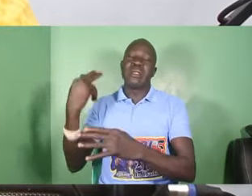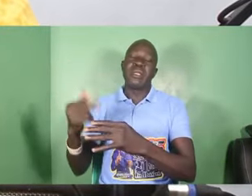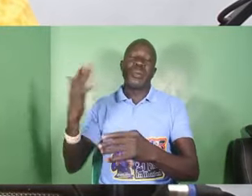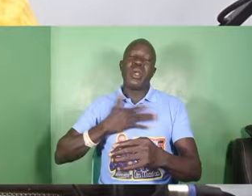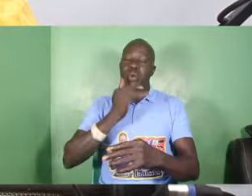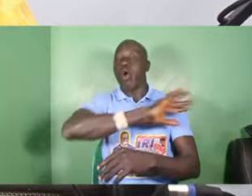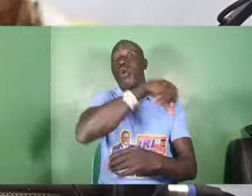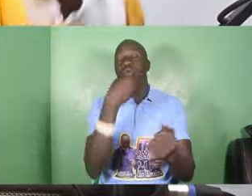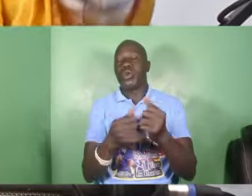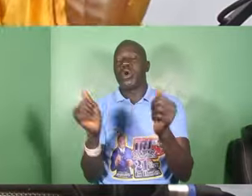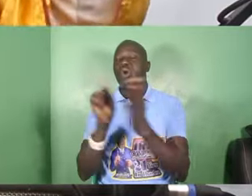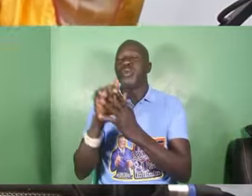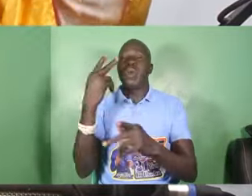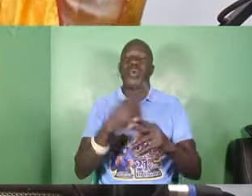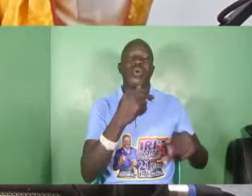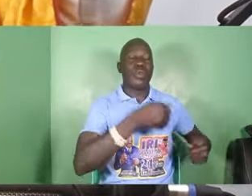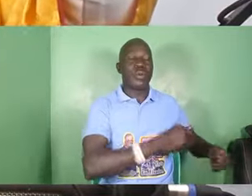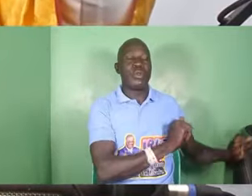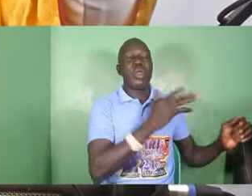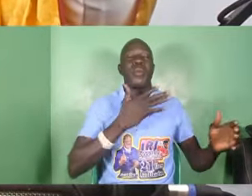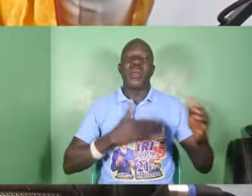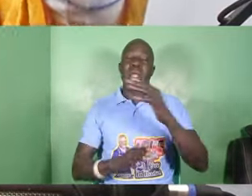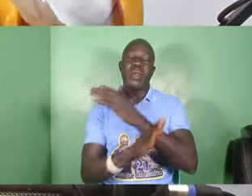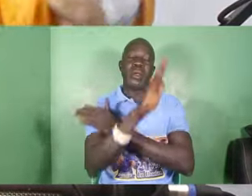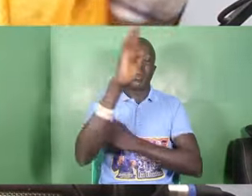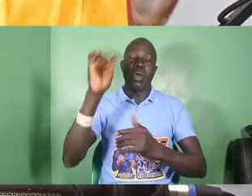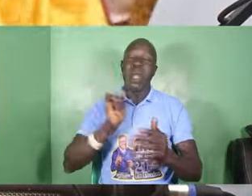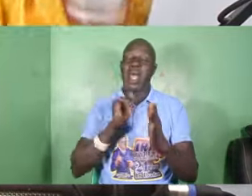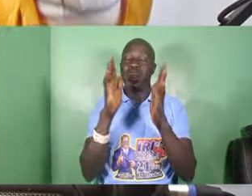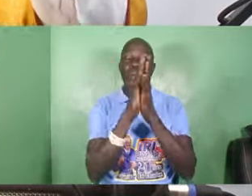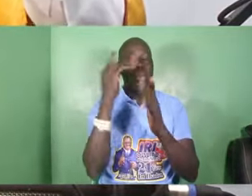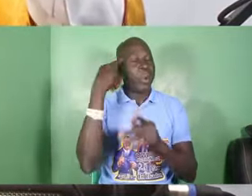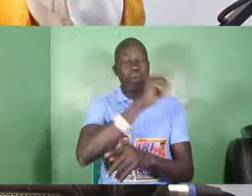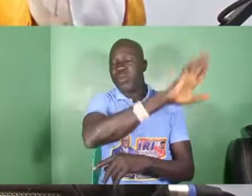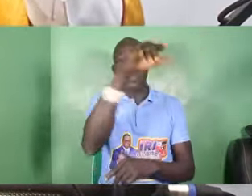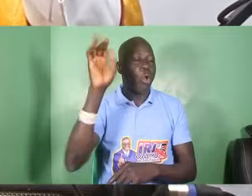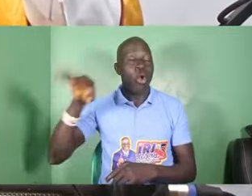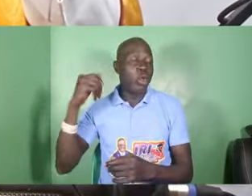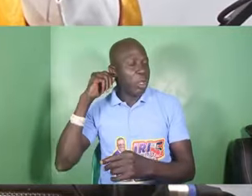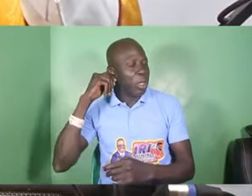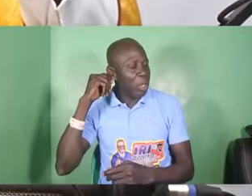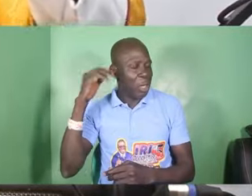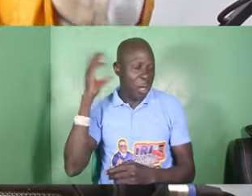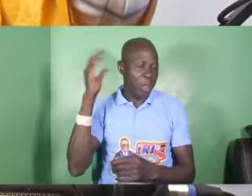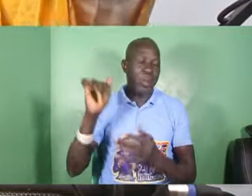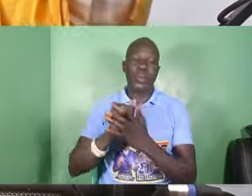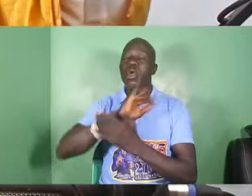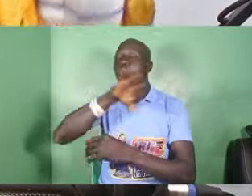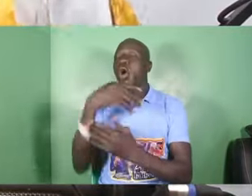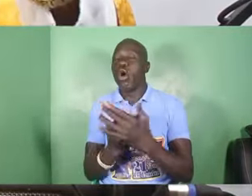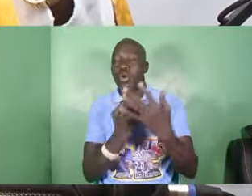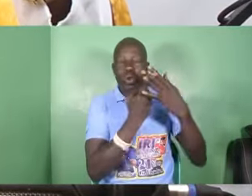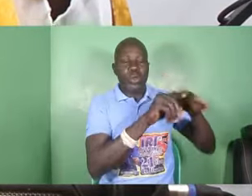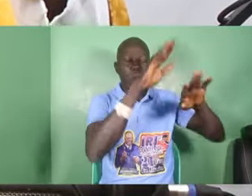You wrote my name with the name of the apostle. Ọlọ́run mi. My God, mo gbàdúrà fún gbogbo tó ń gbọ́ mi. I pray for everyone hearing me. Gbogbo